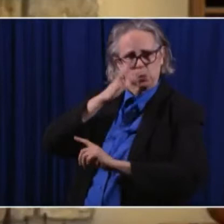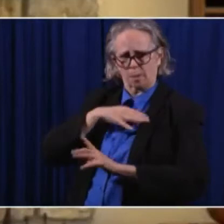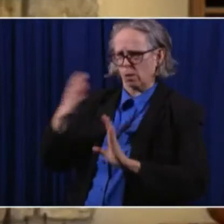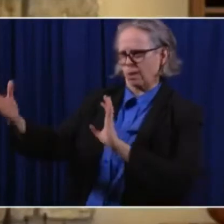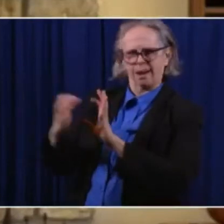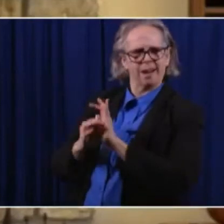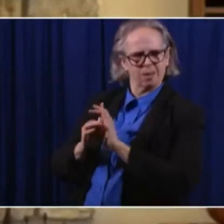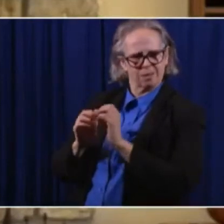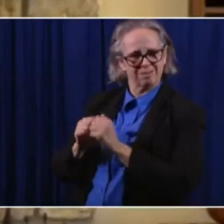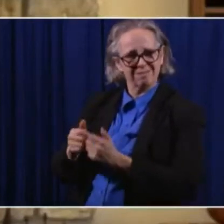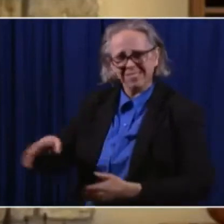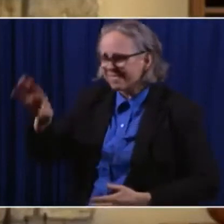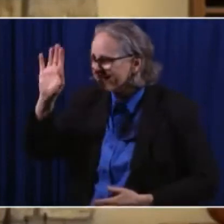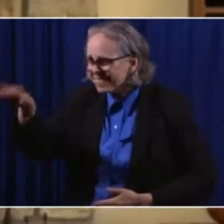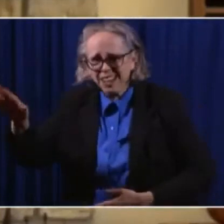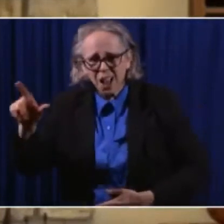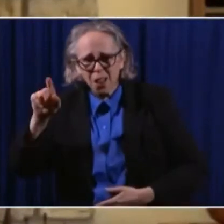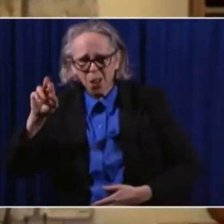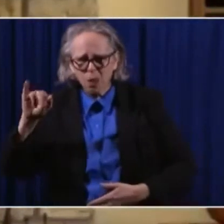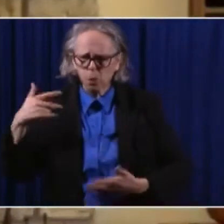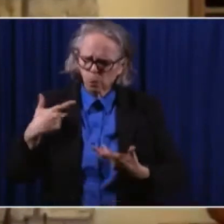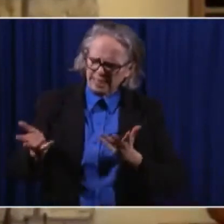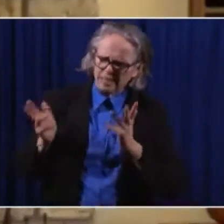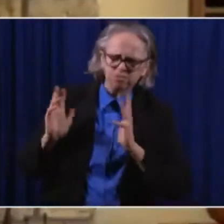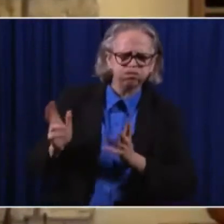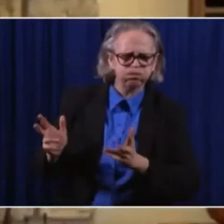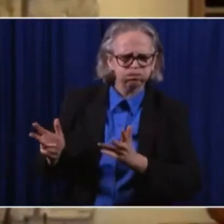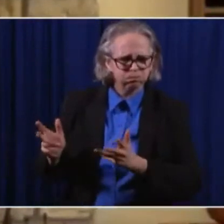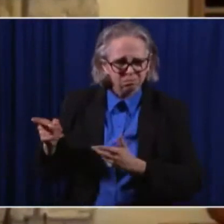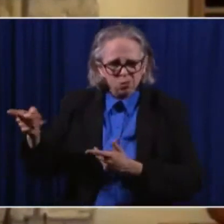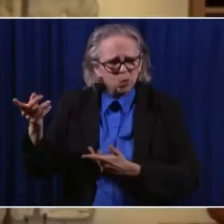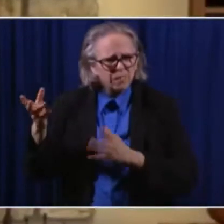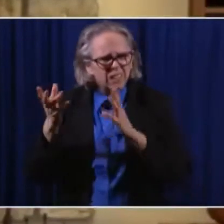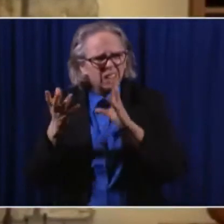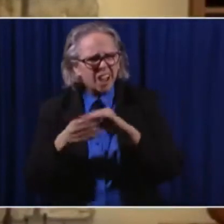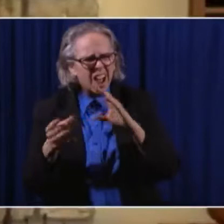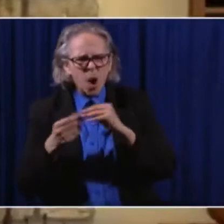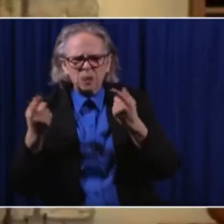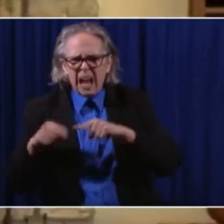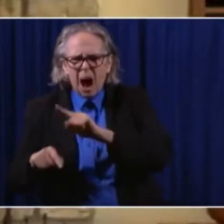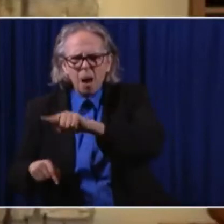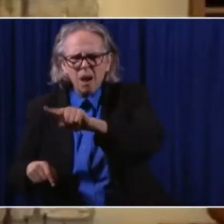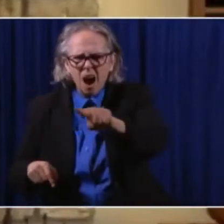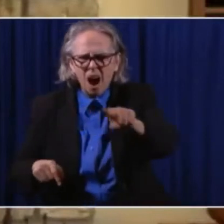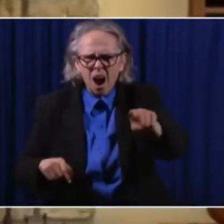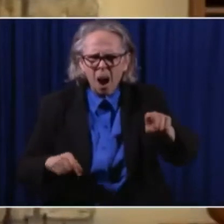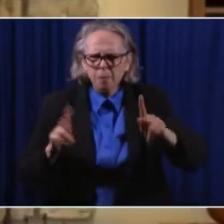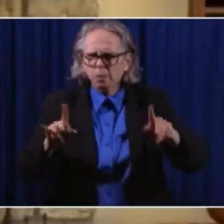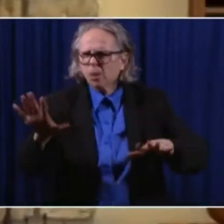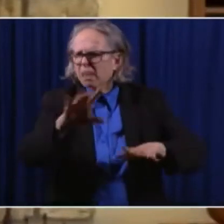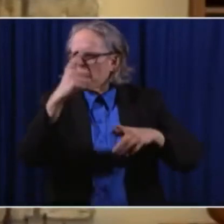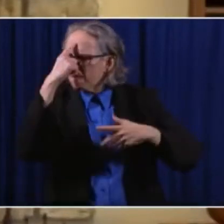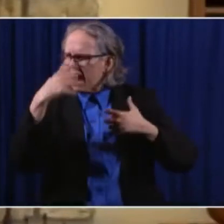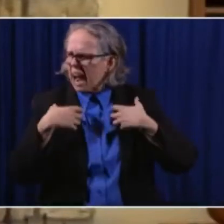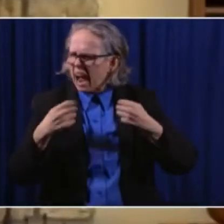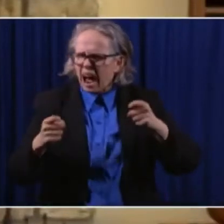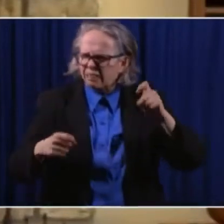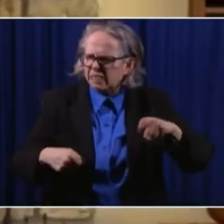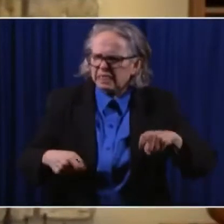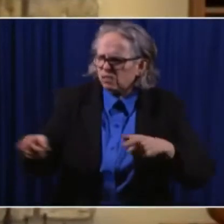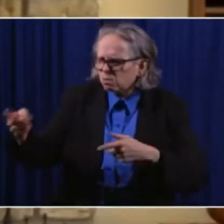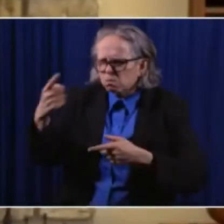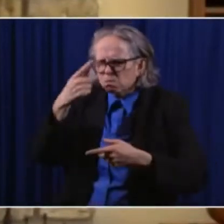lot about what we're seeing out there with people and their mental health needs. I know that as I've talked to other